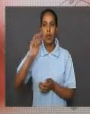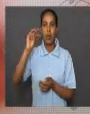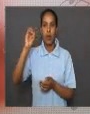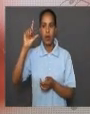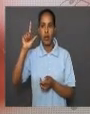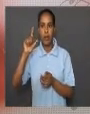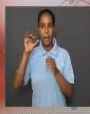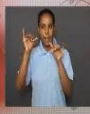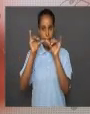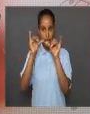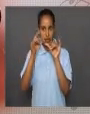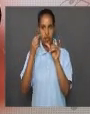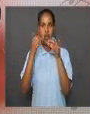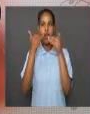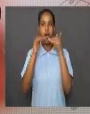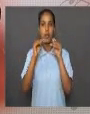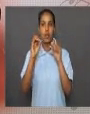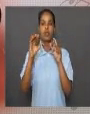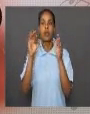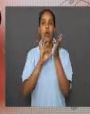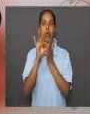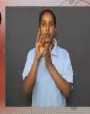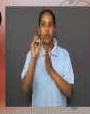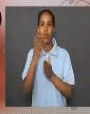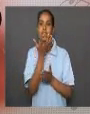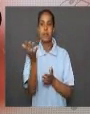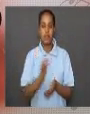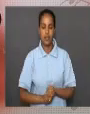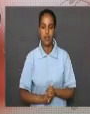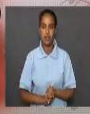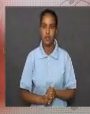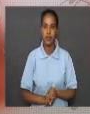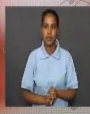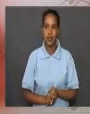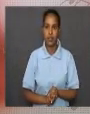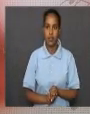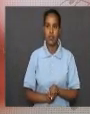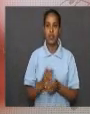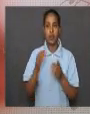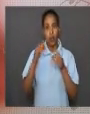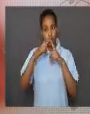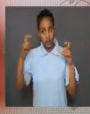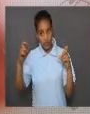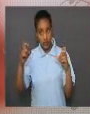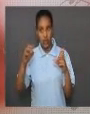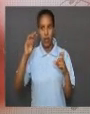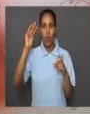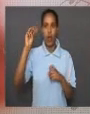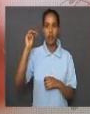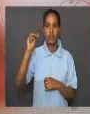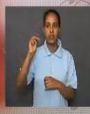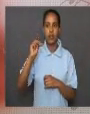Moles measure the amount or quantity of a substance. In contrast,